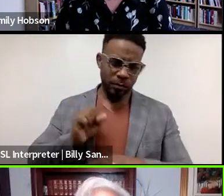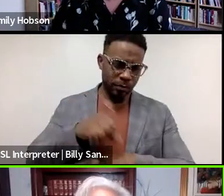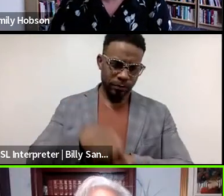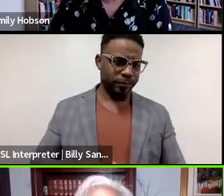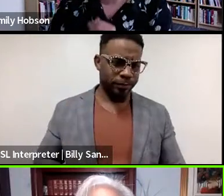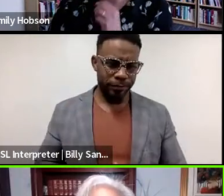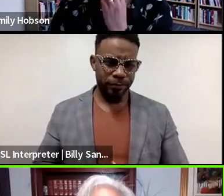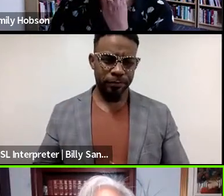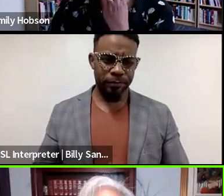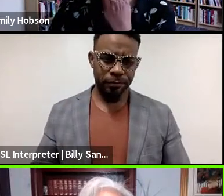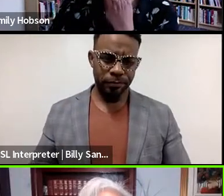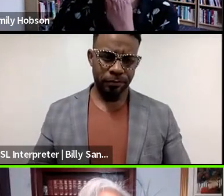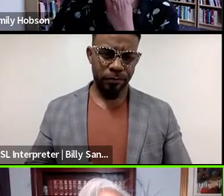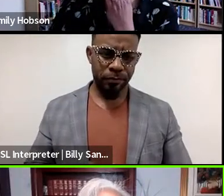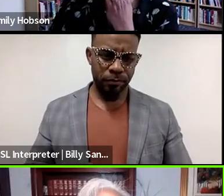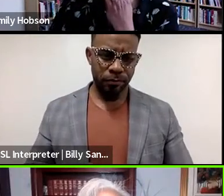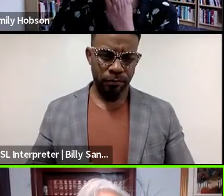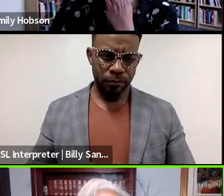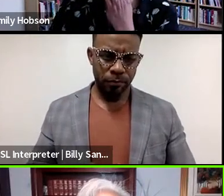overcome.